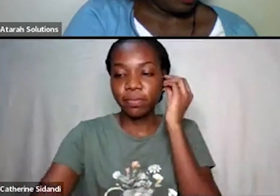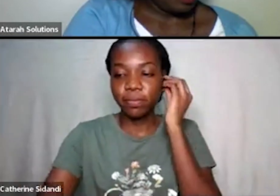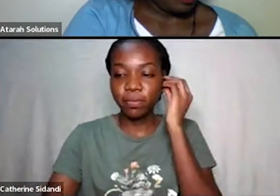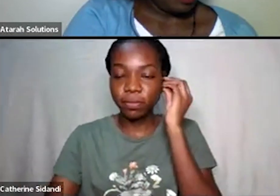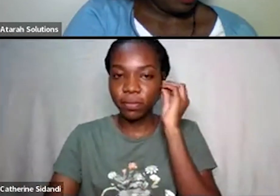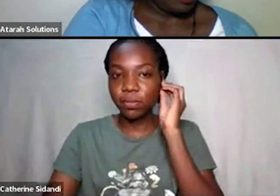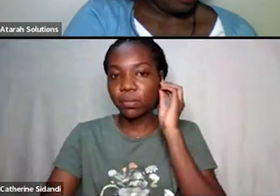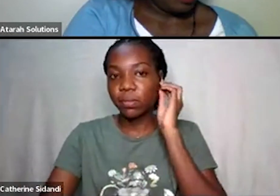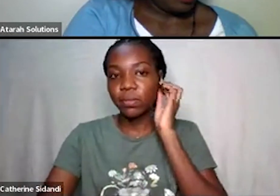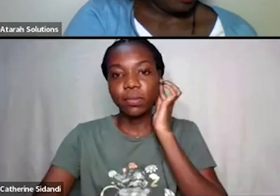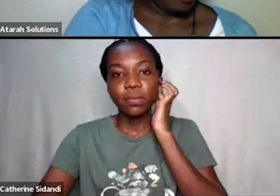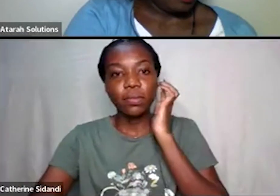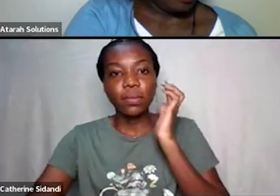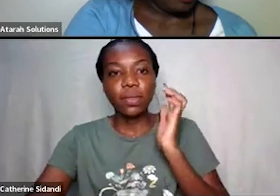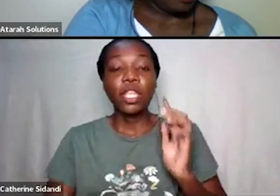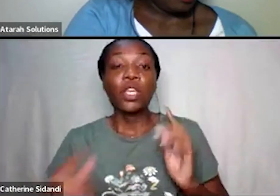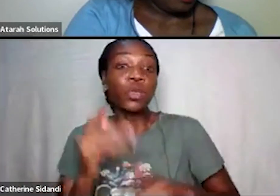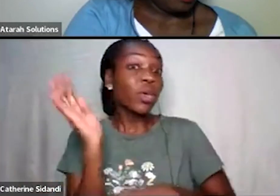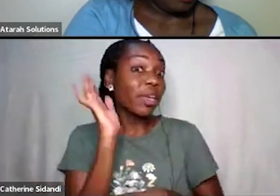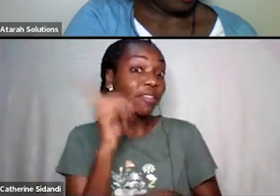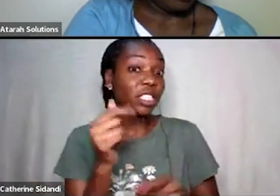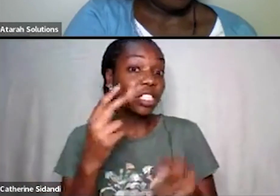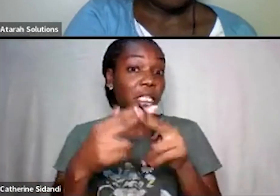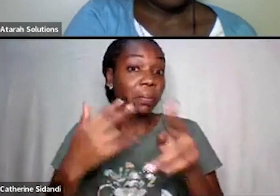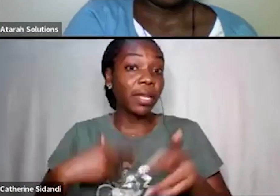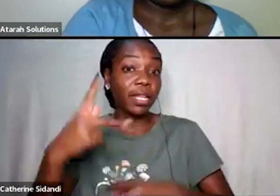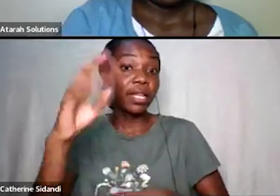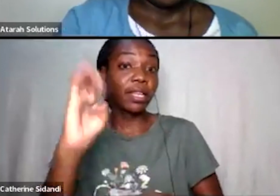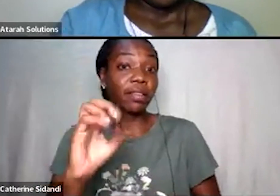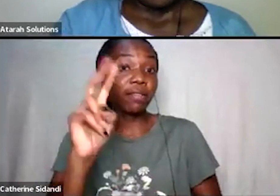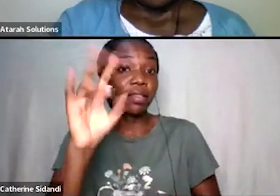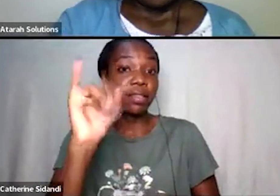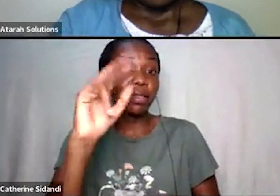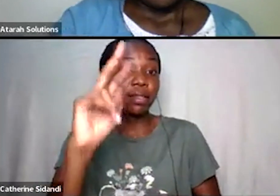As you've heard, Kevin Adipo is my name. Welcome all.